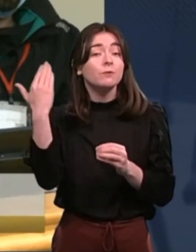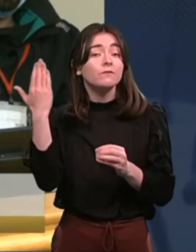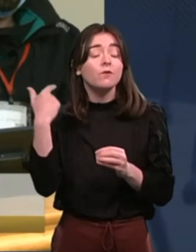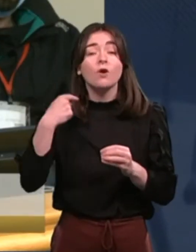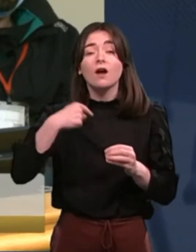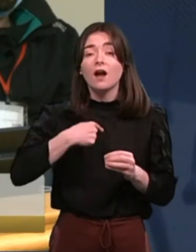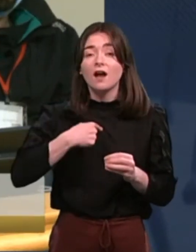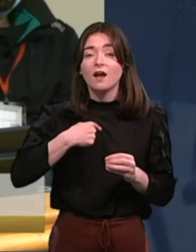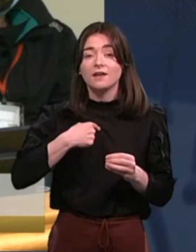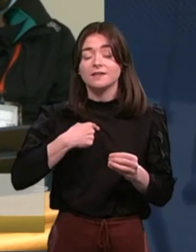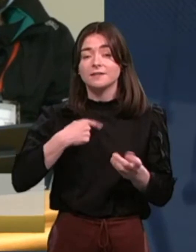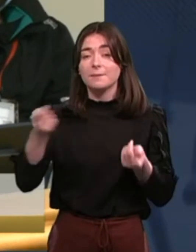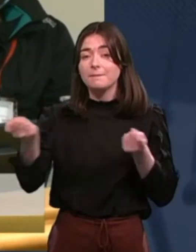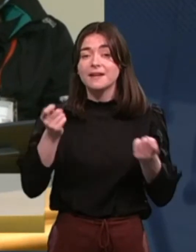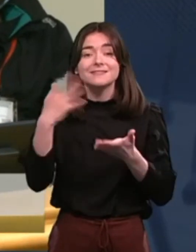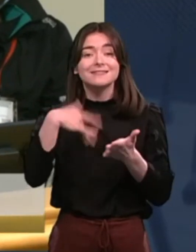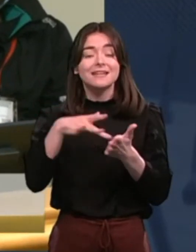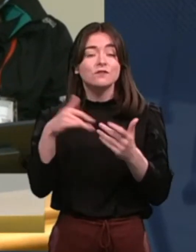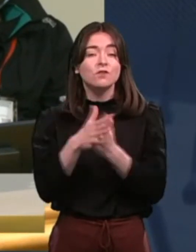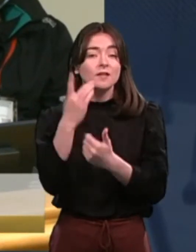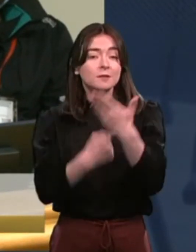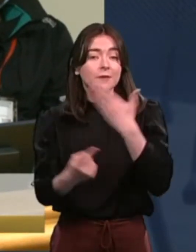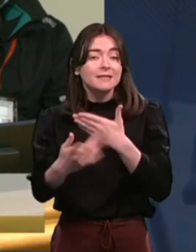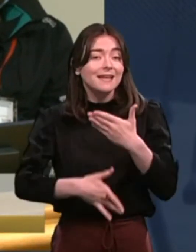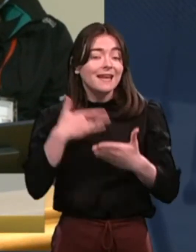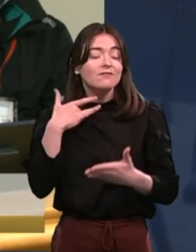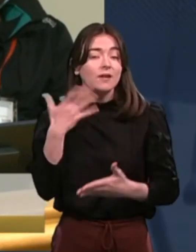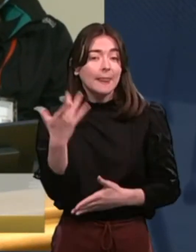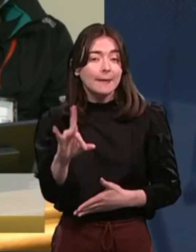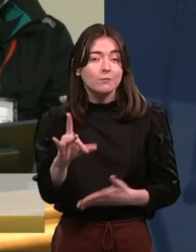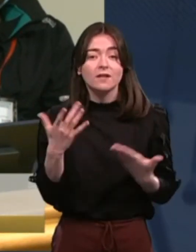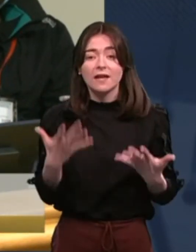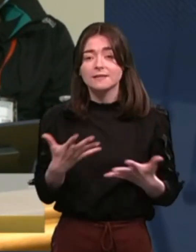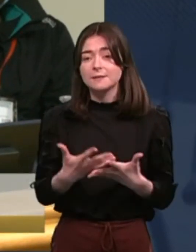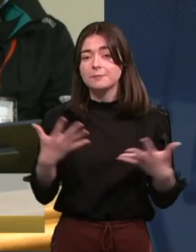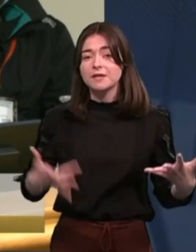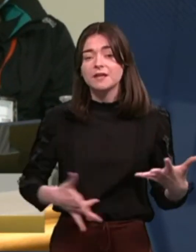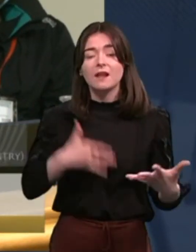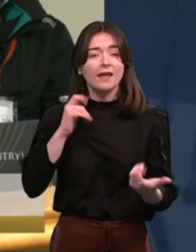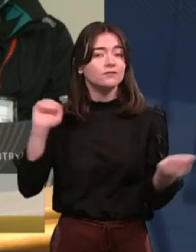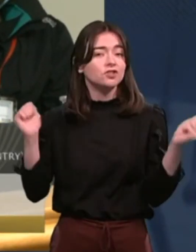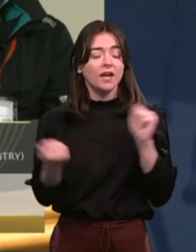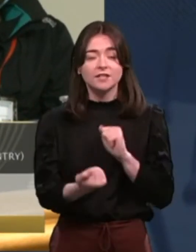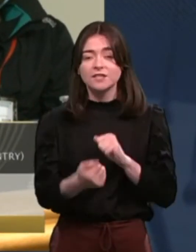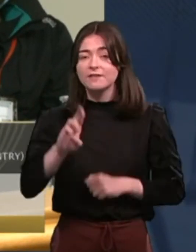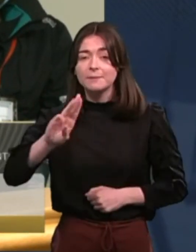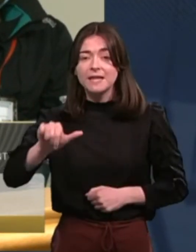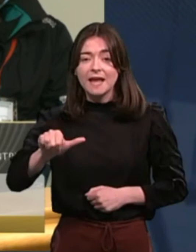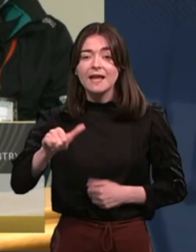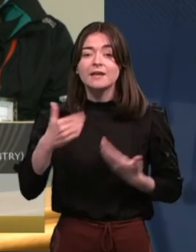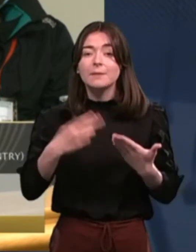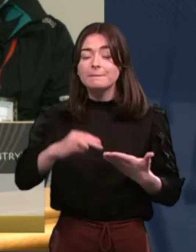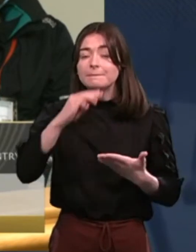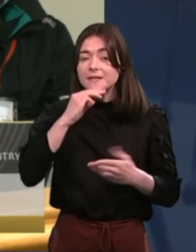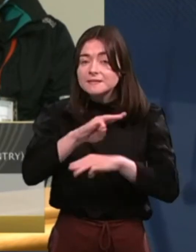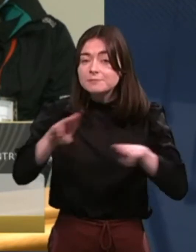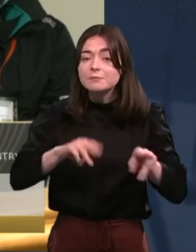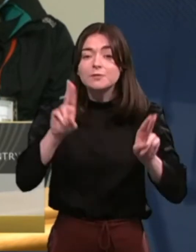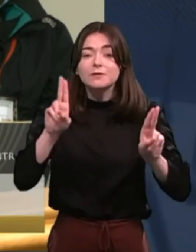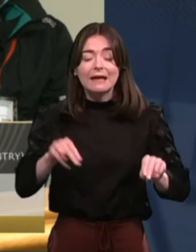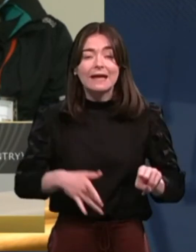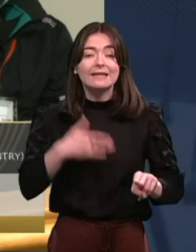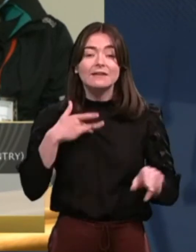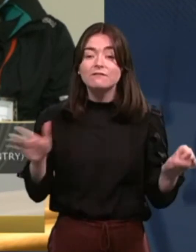centre for independent living in Limerick, and it's transformative having a PA allowing people to, I suppose, live full,